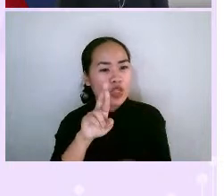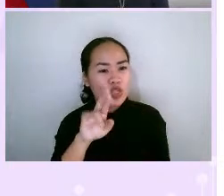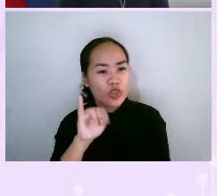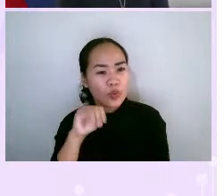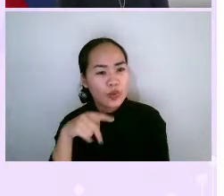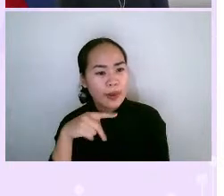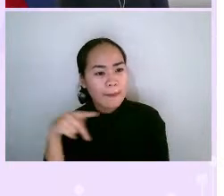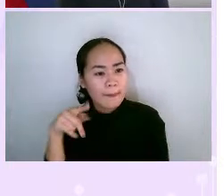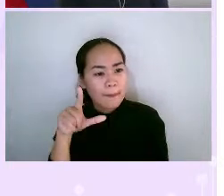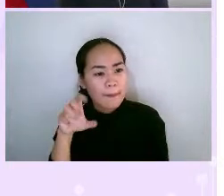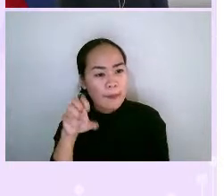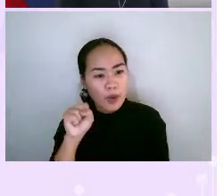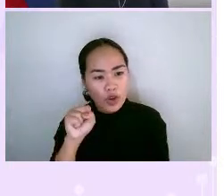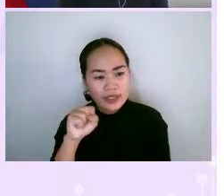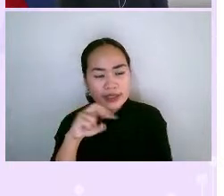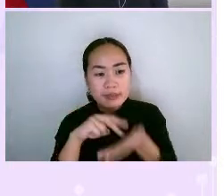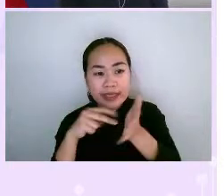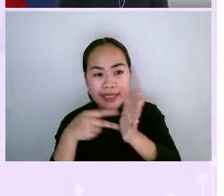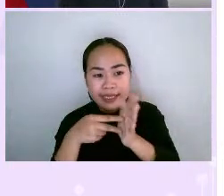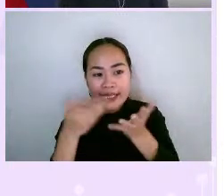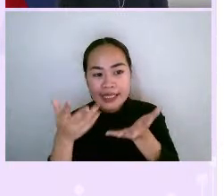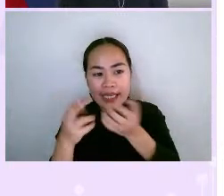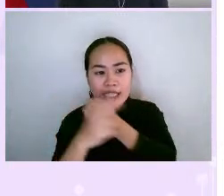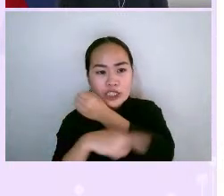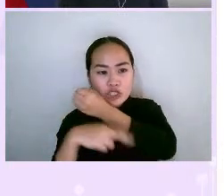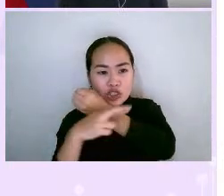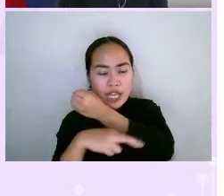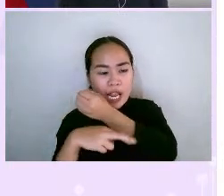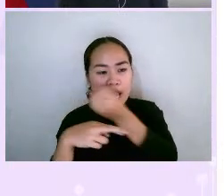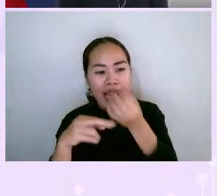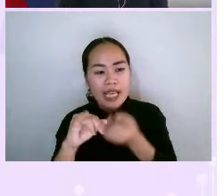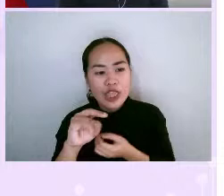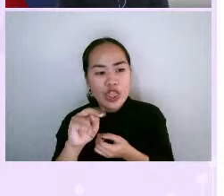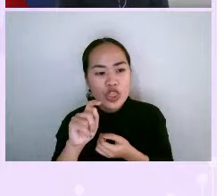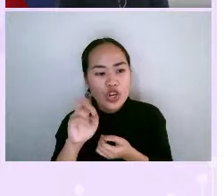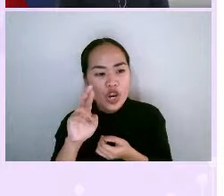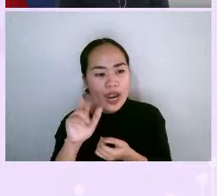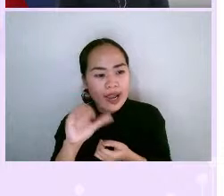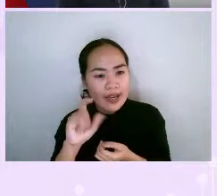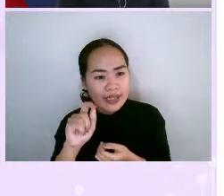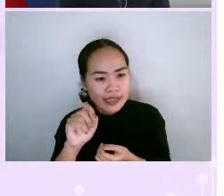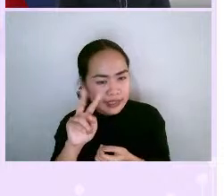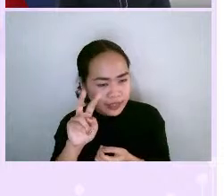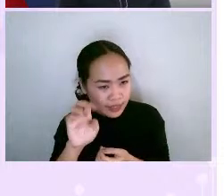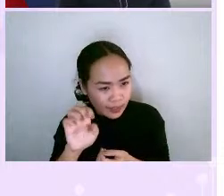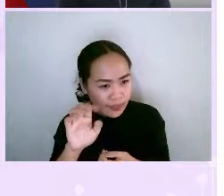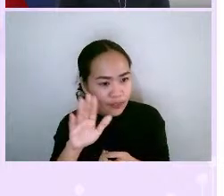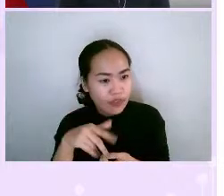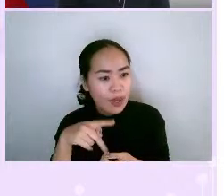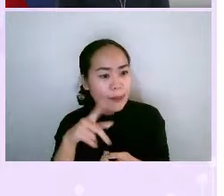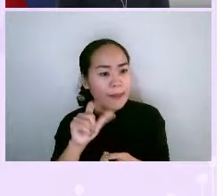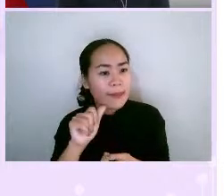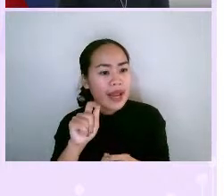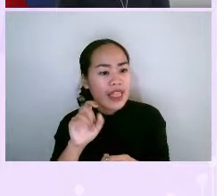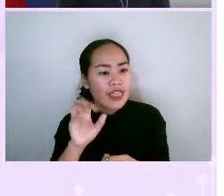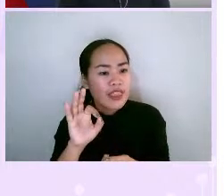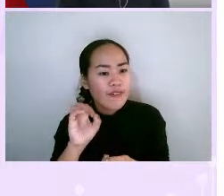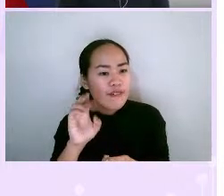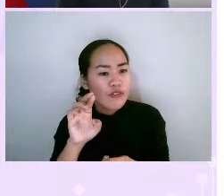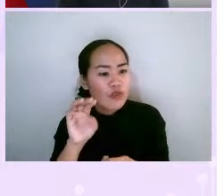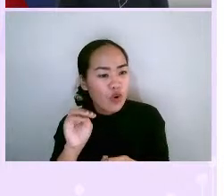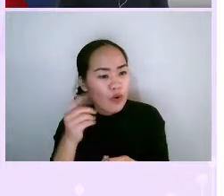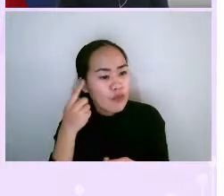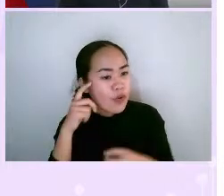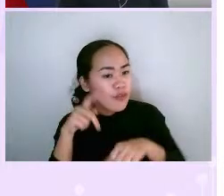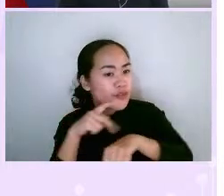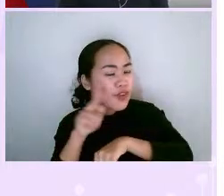RIPPLES would stand for Regional Interactive Platform for Philippine Exporters. This one aims